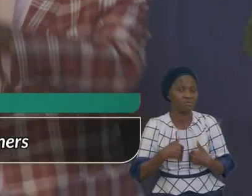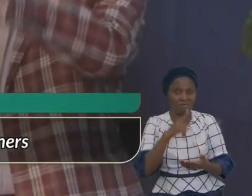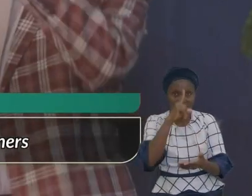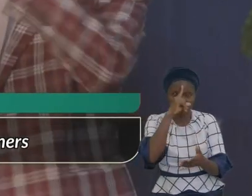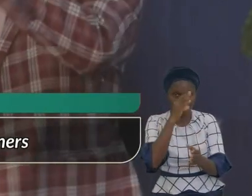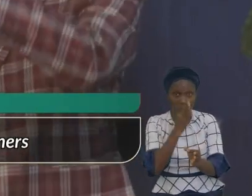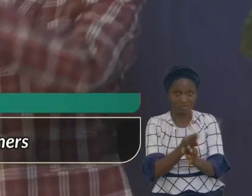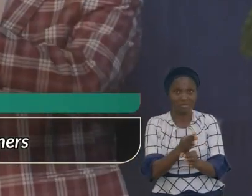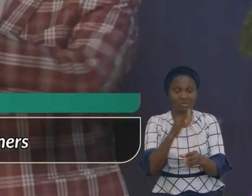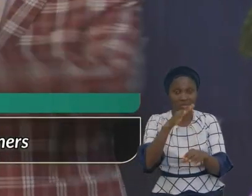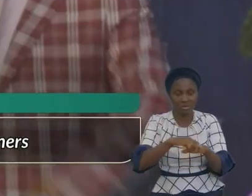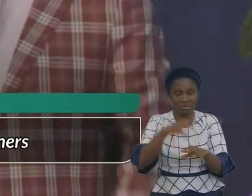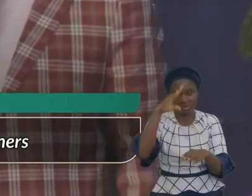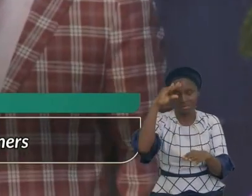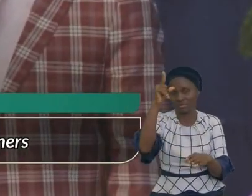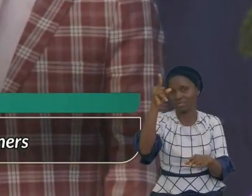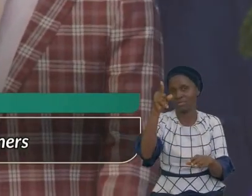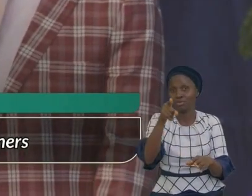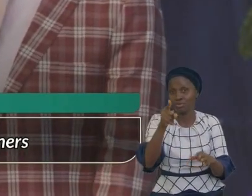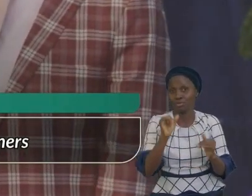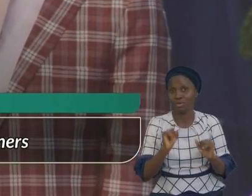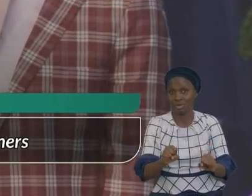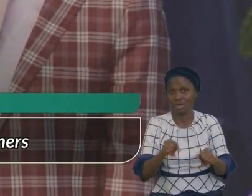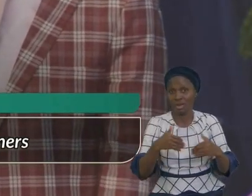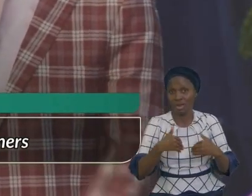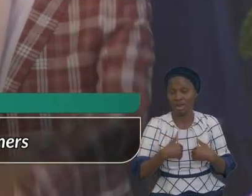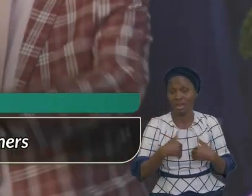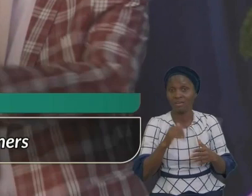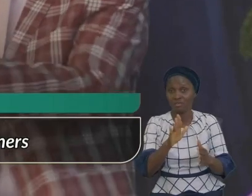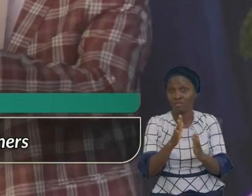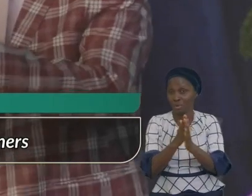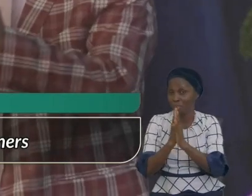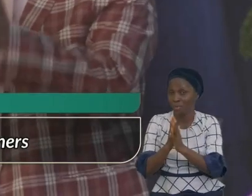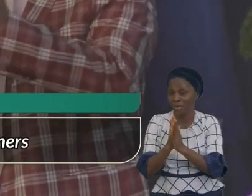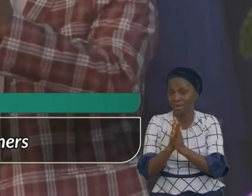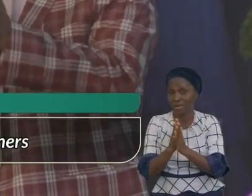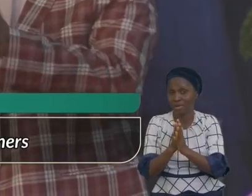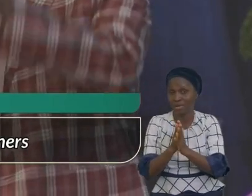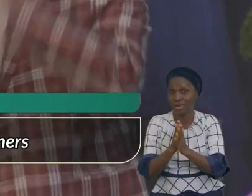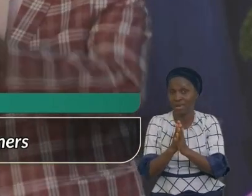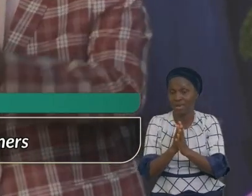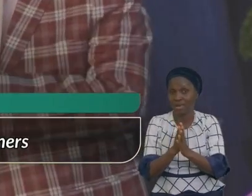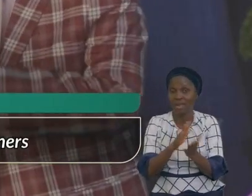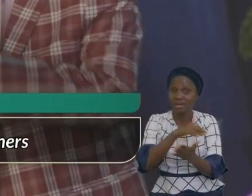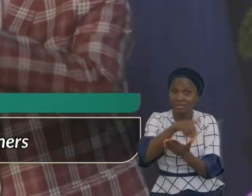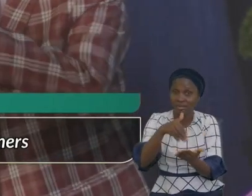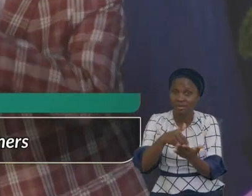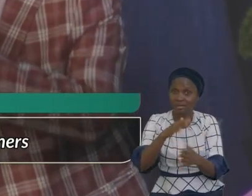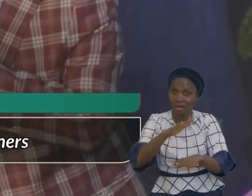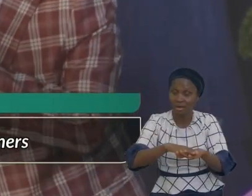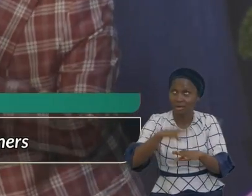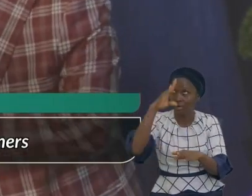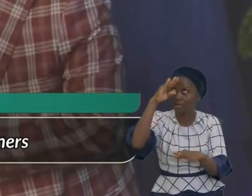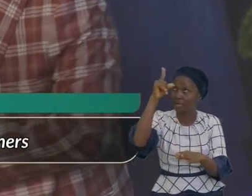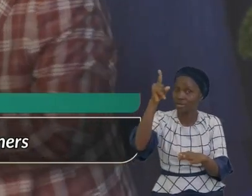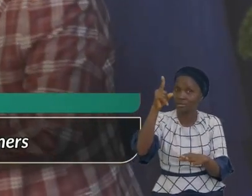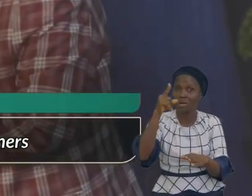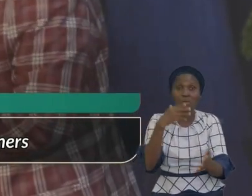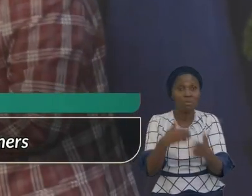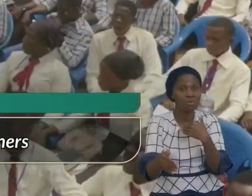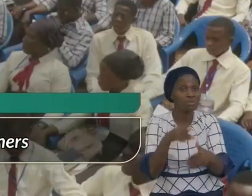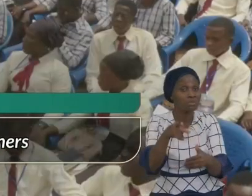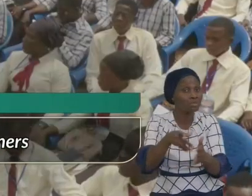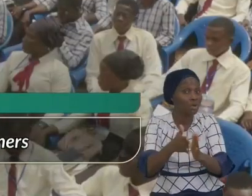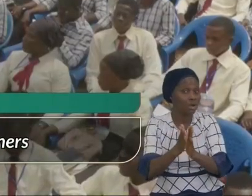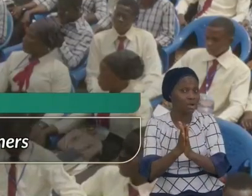prayer centered on him. And whatsoever you ask in the name of Jesus, he will grant it unto you.